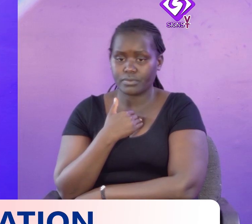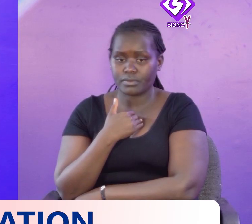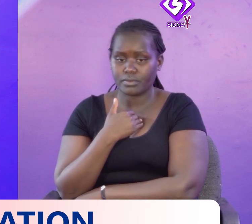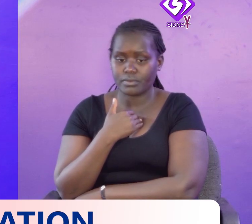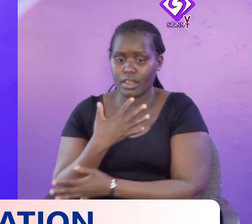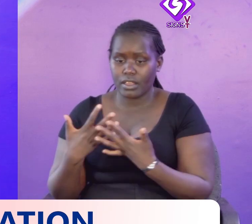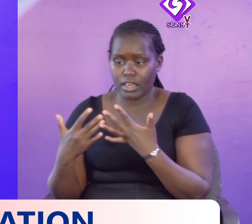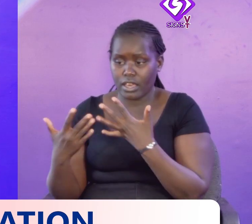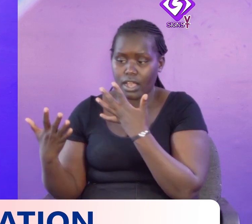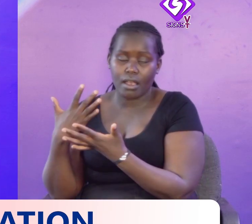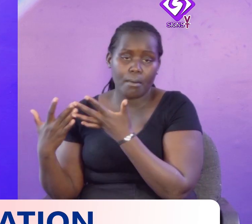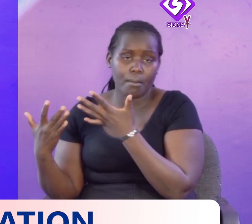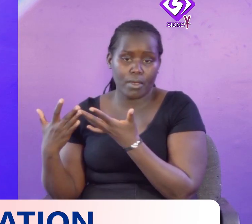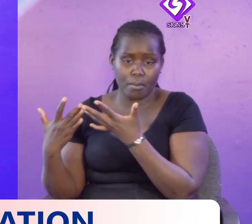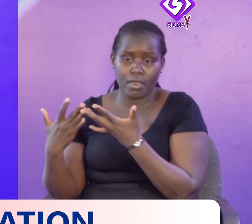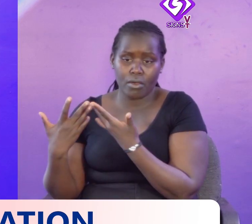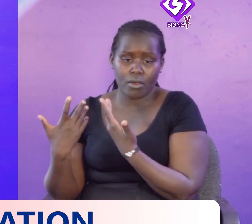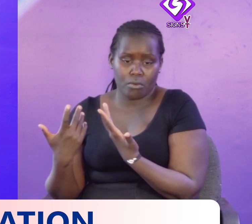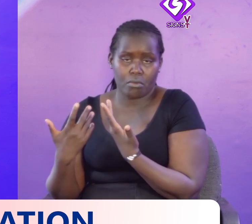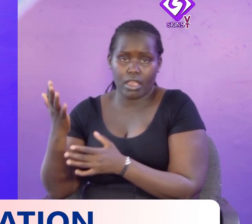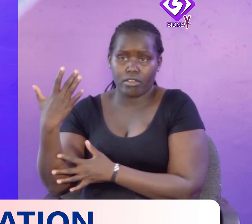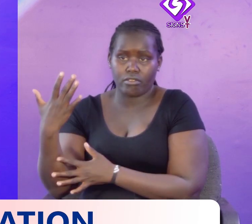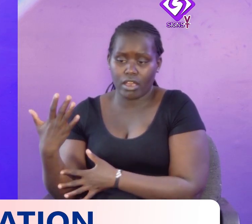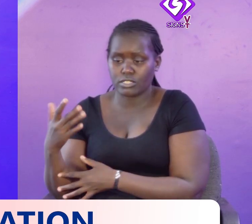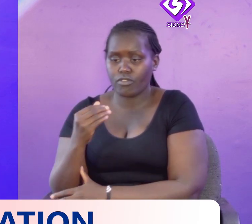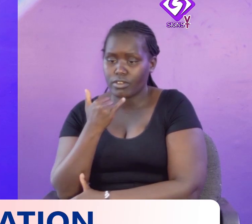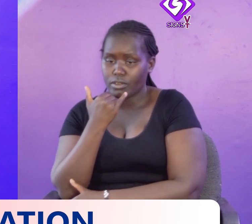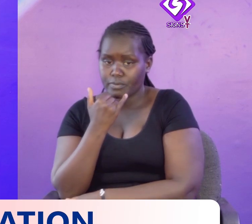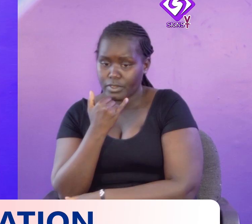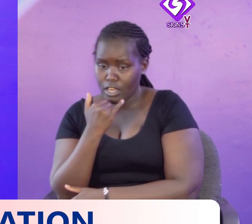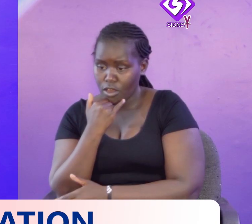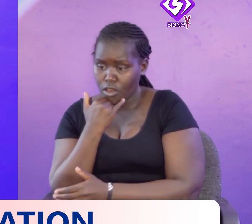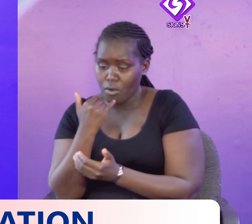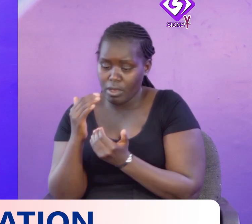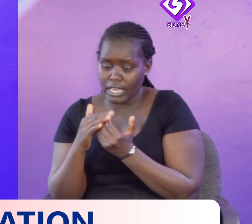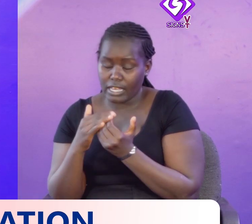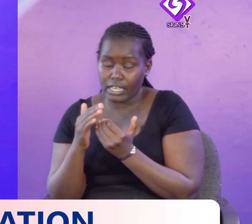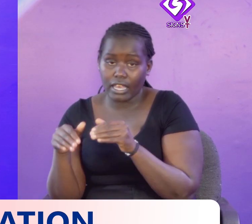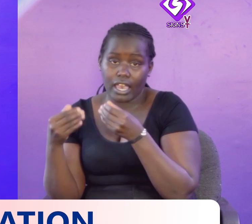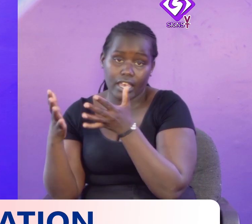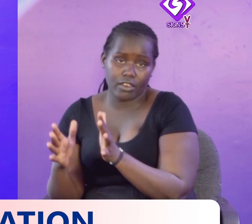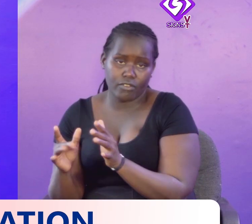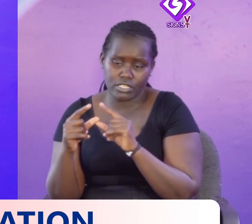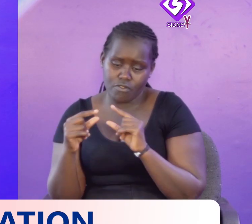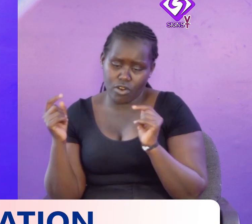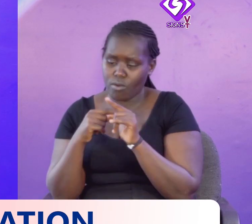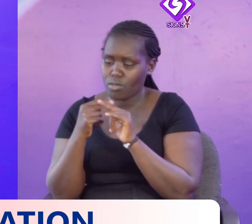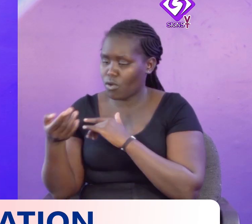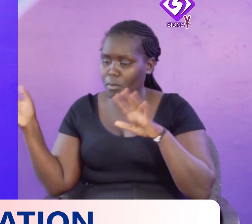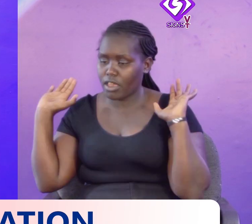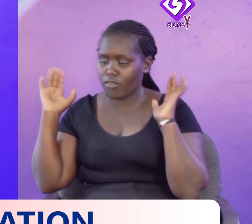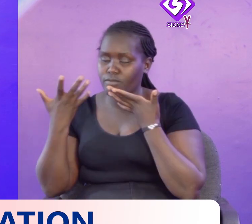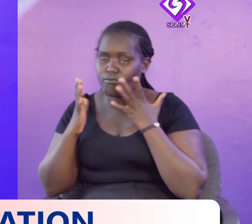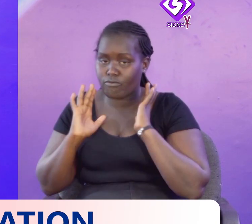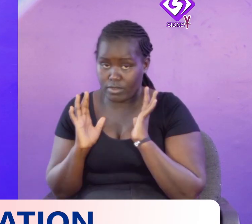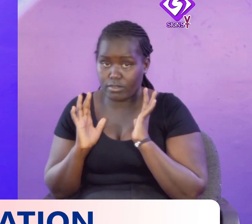thing. Probably wamekwa mikononi ya the wrong caretakers for long. Mpaka wame give up. Watu